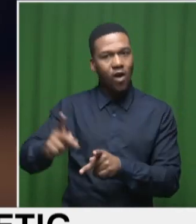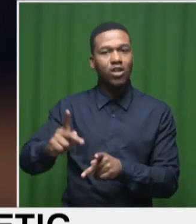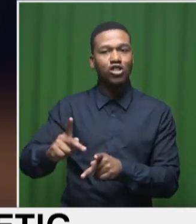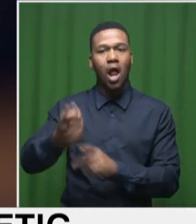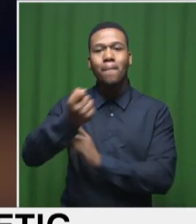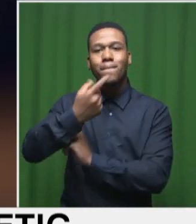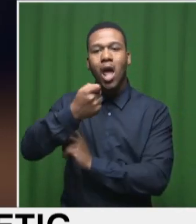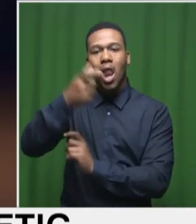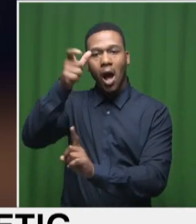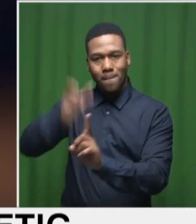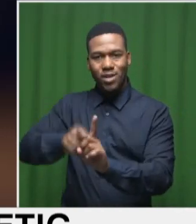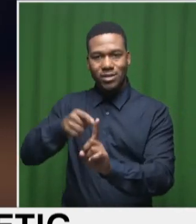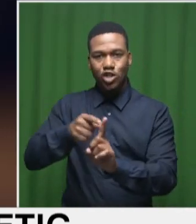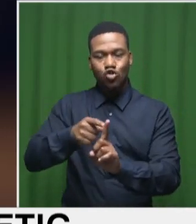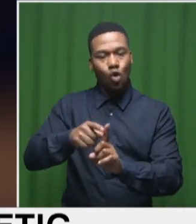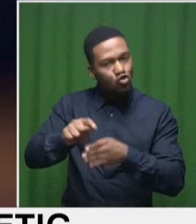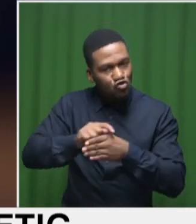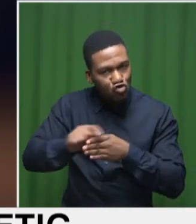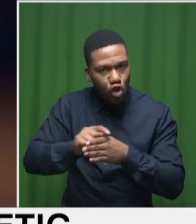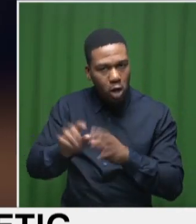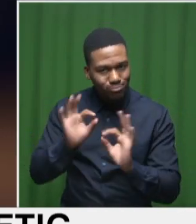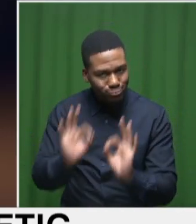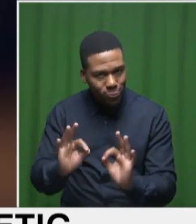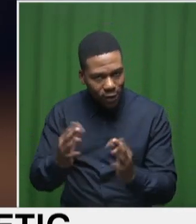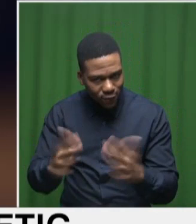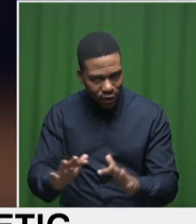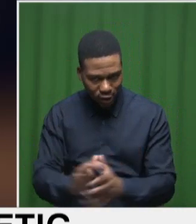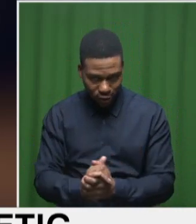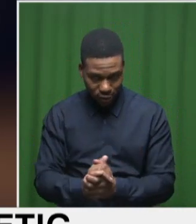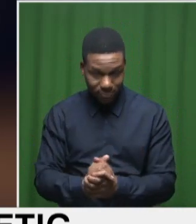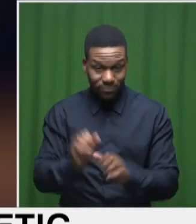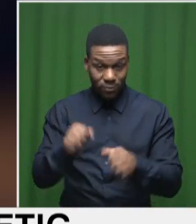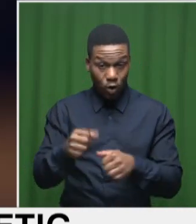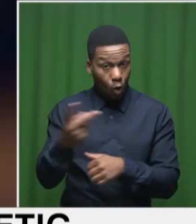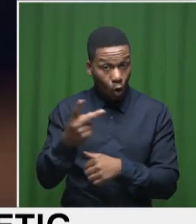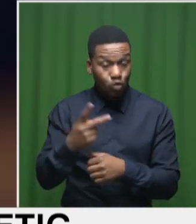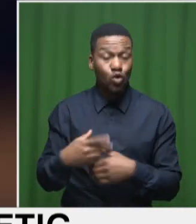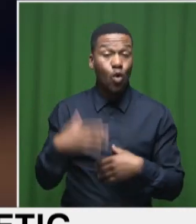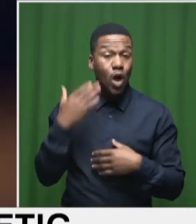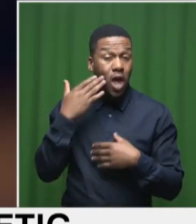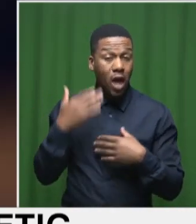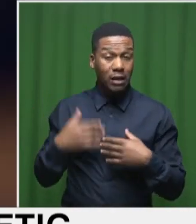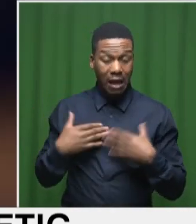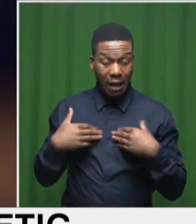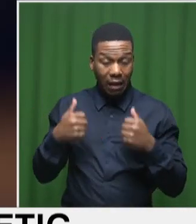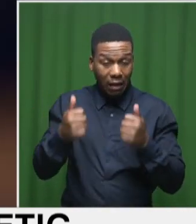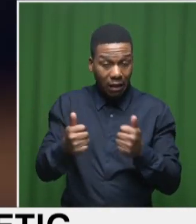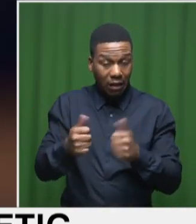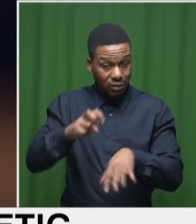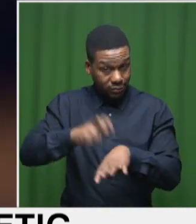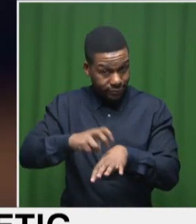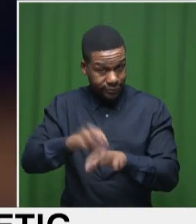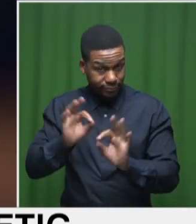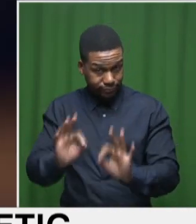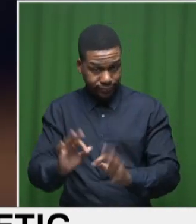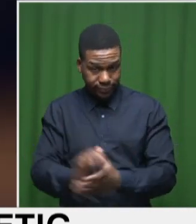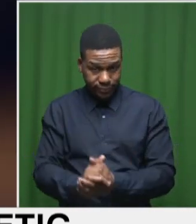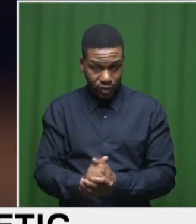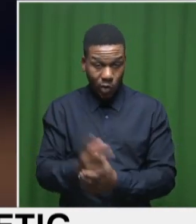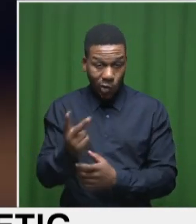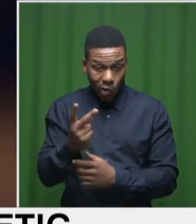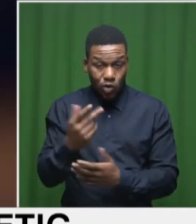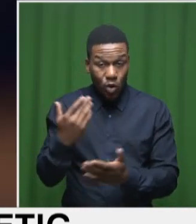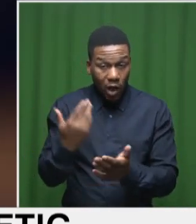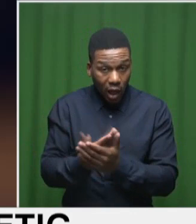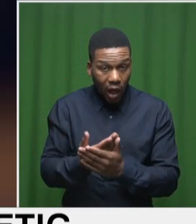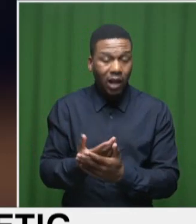procedure, including appropriate recovery time, healing, and proper care. Risks include excessive bleeding,